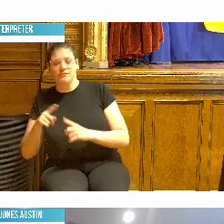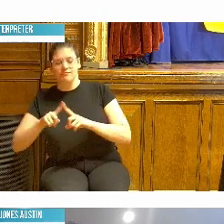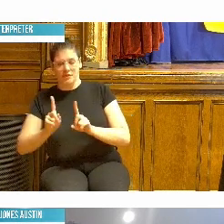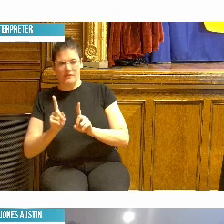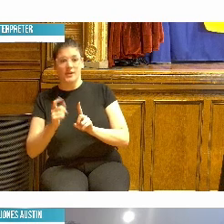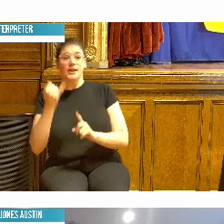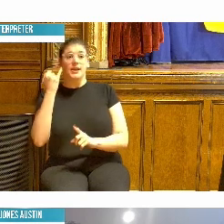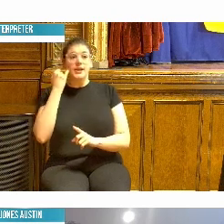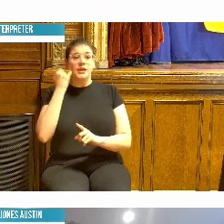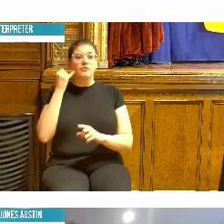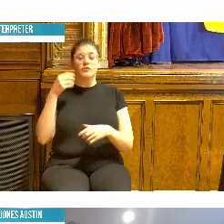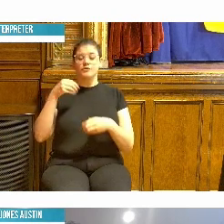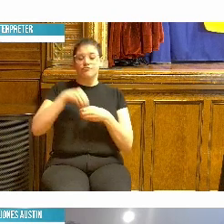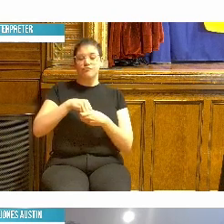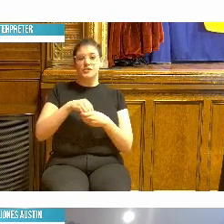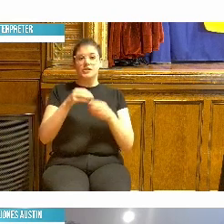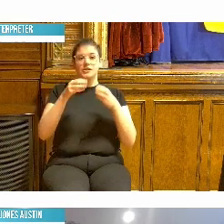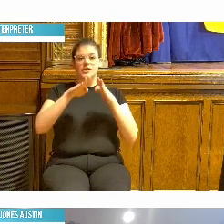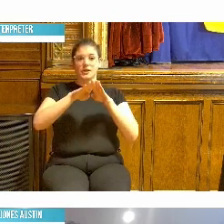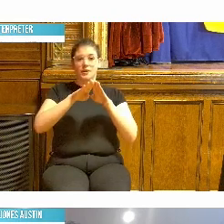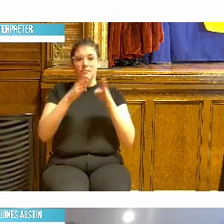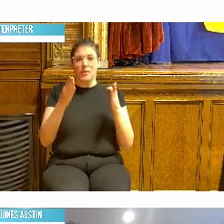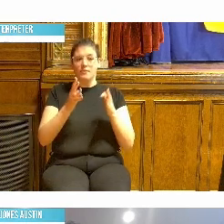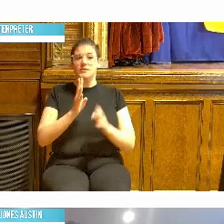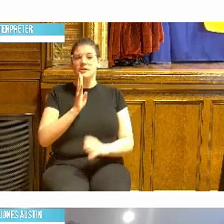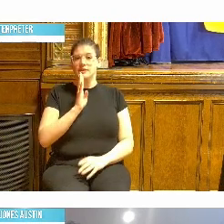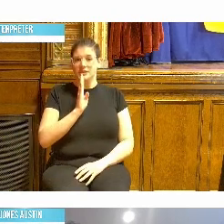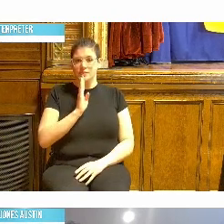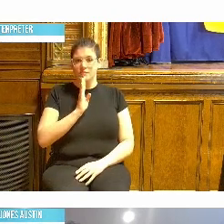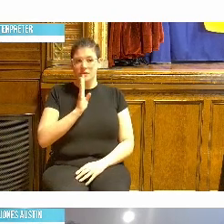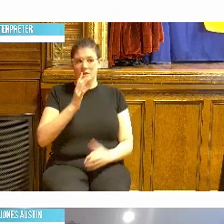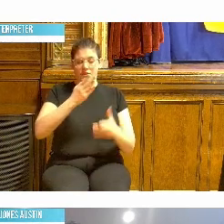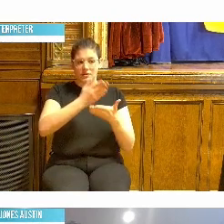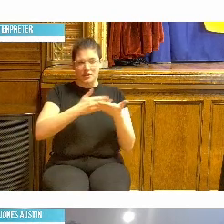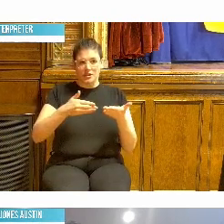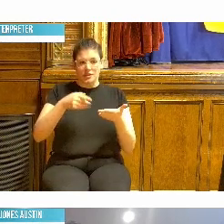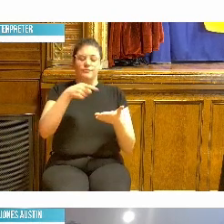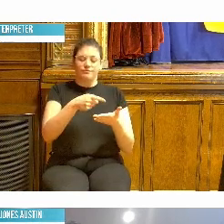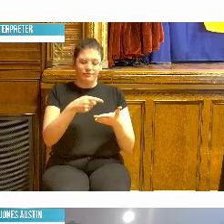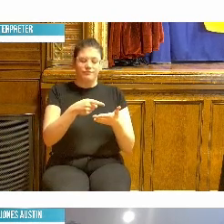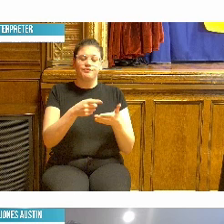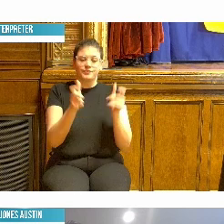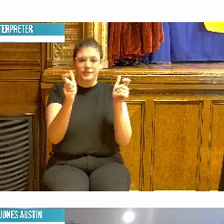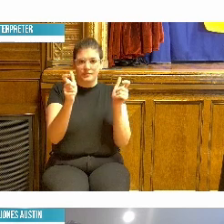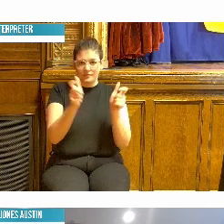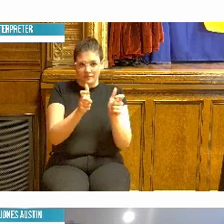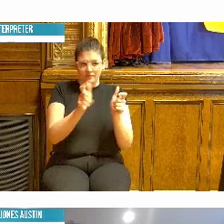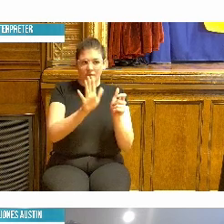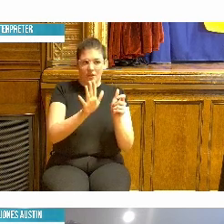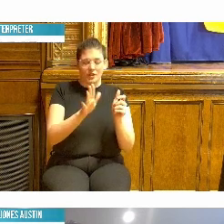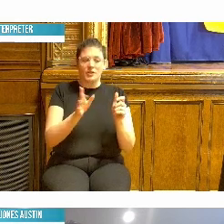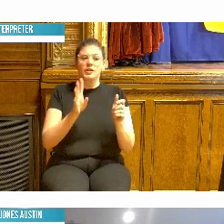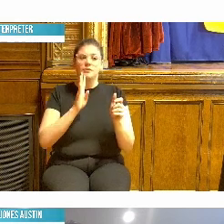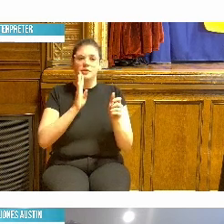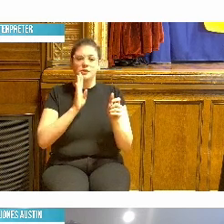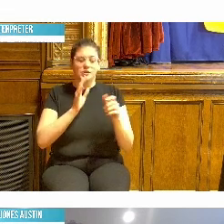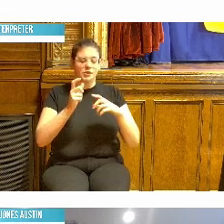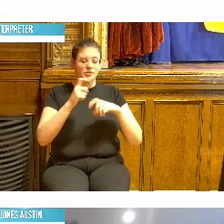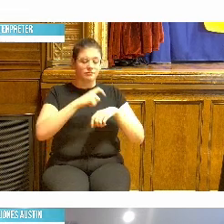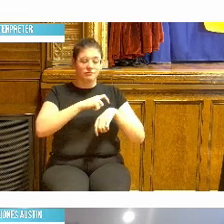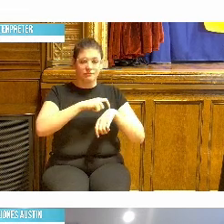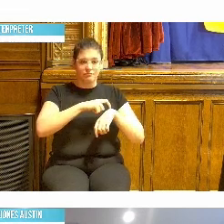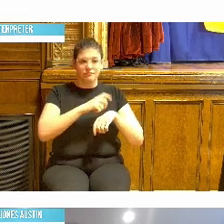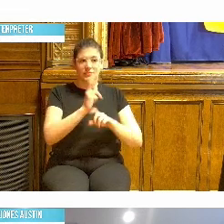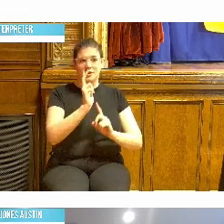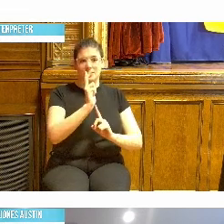the public speaking segment, we ask that you limit your remarks to the designated time. And if you don't have enough time, remember